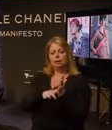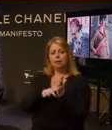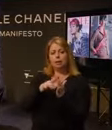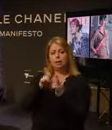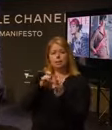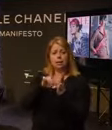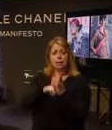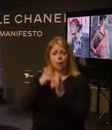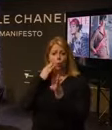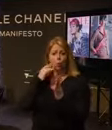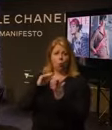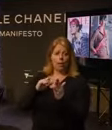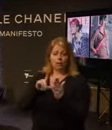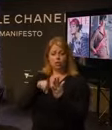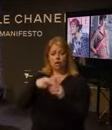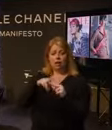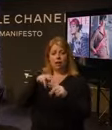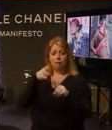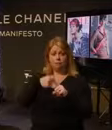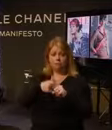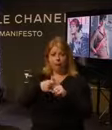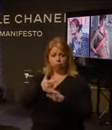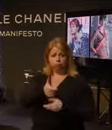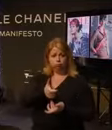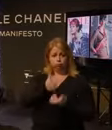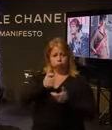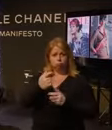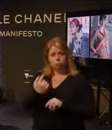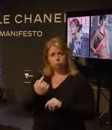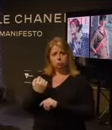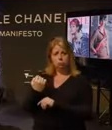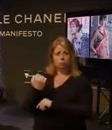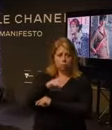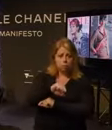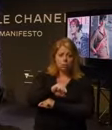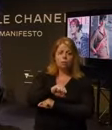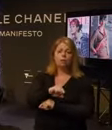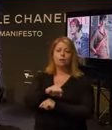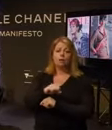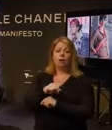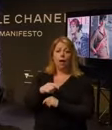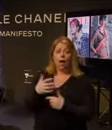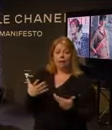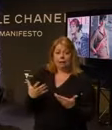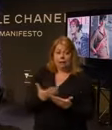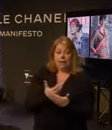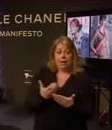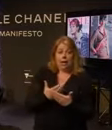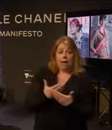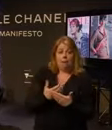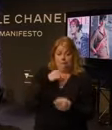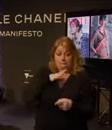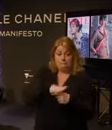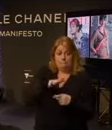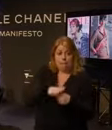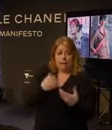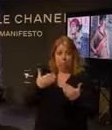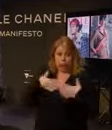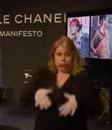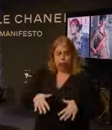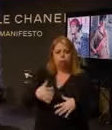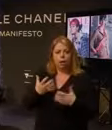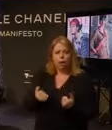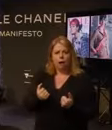still in storage with the blood of JFK on it. It's never been laundered. And so it was, again, you know, the power